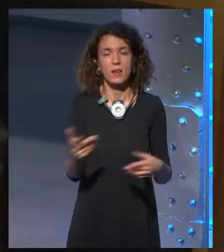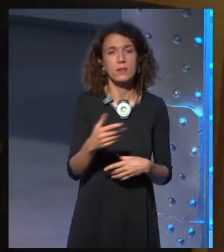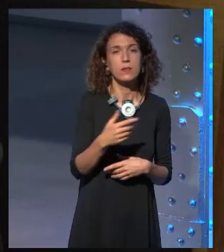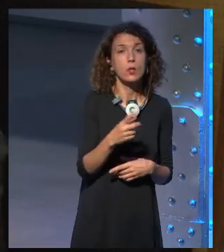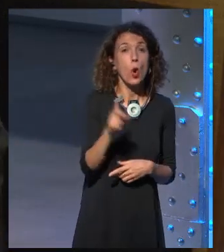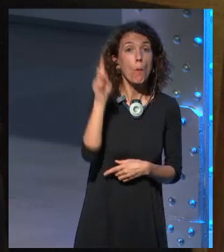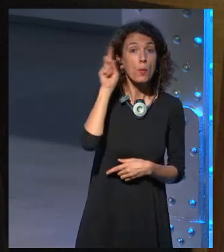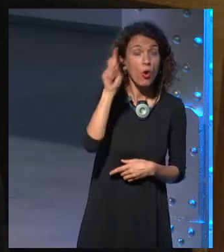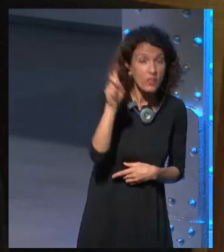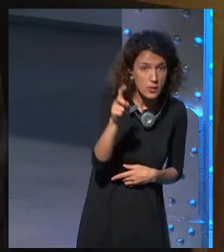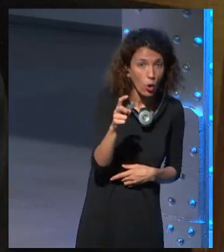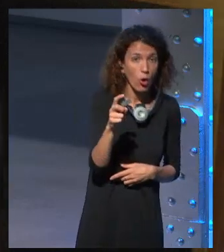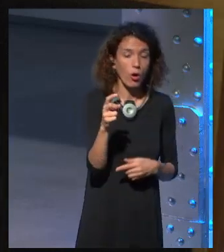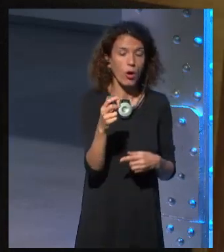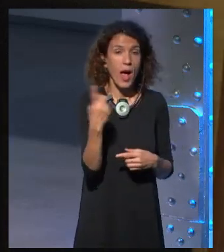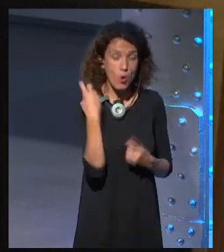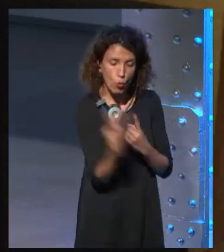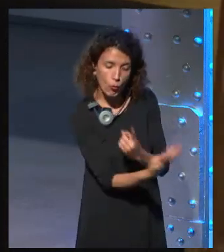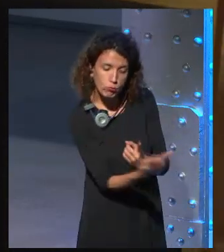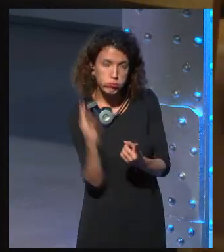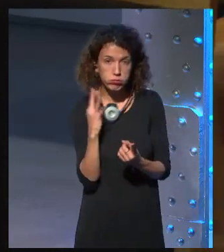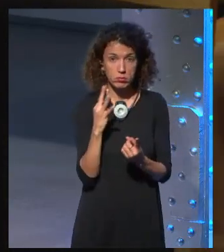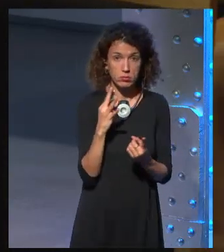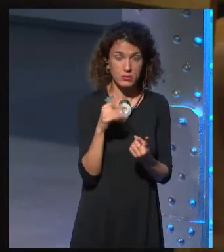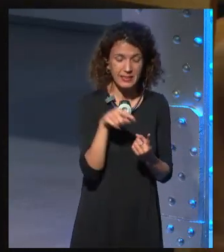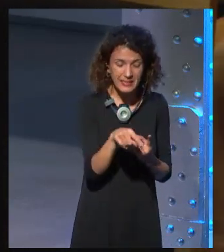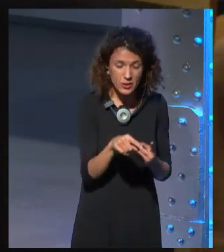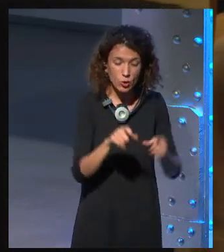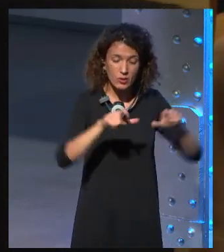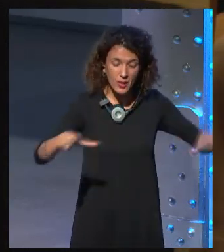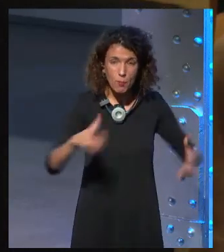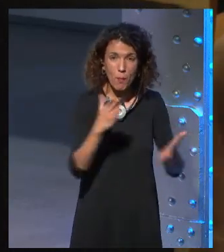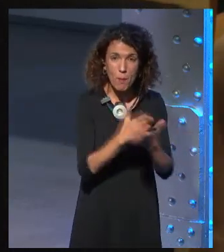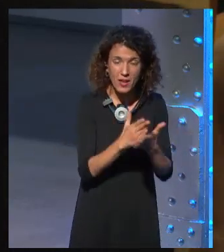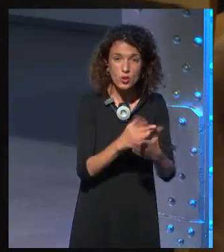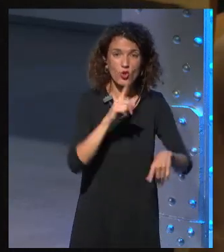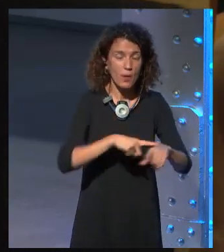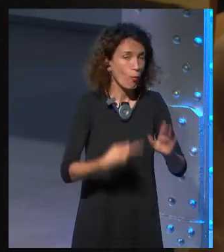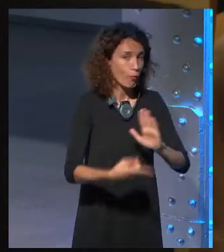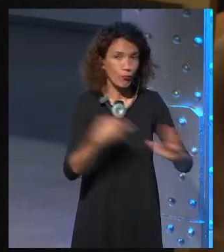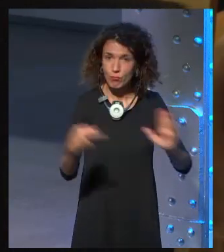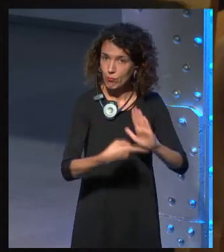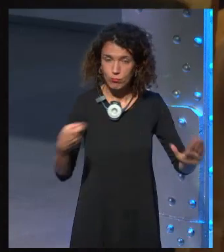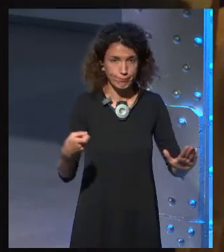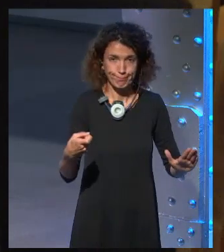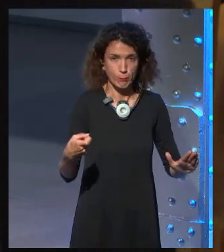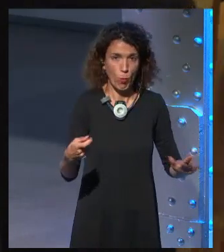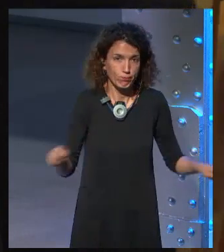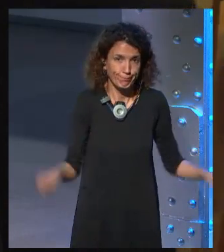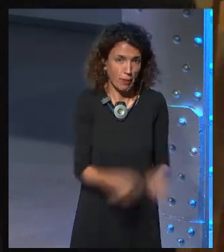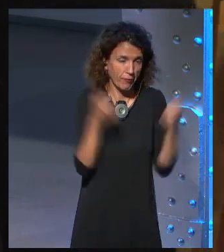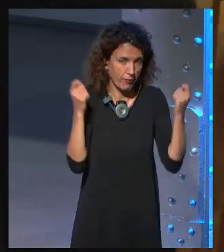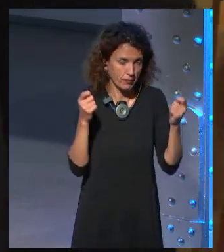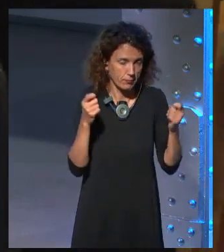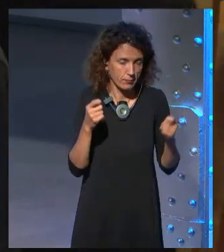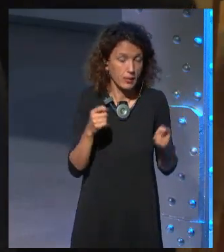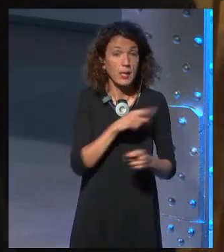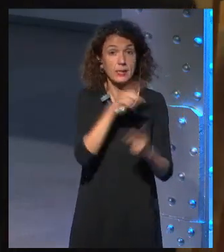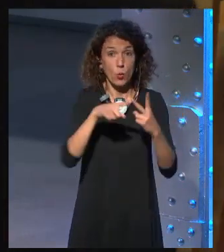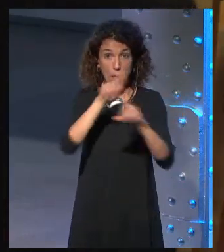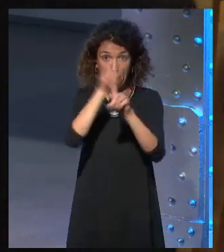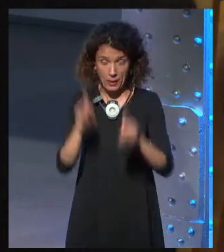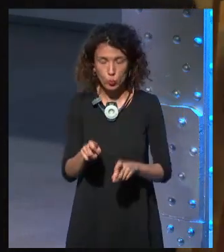And perhaps we should break with that pattern of one teacher for so many children and one single space. And the second